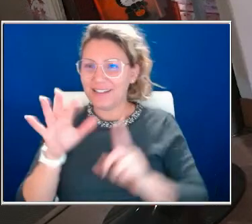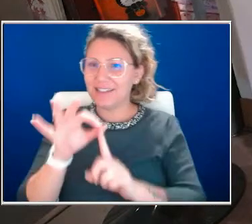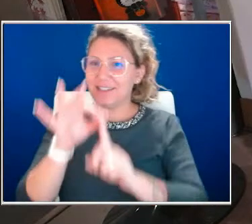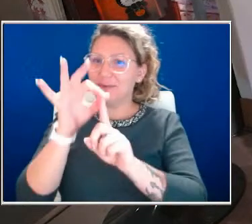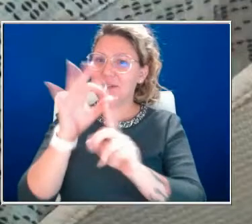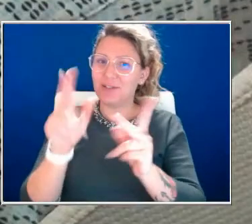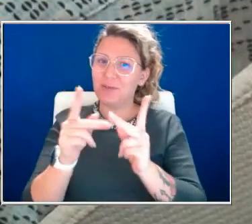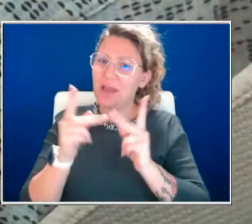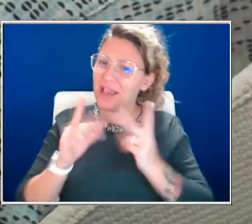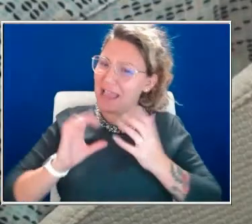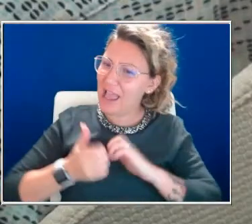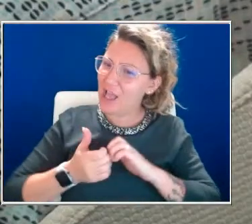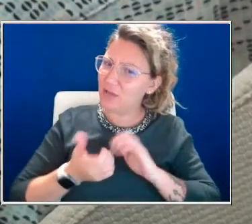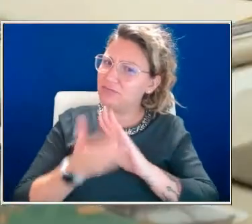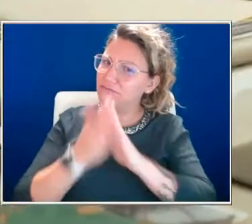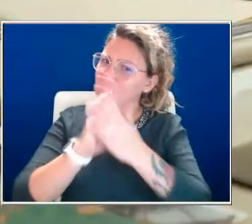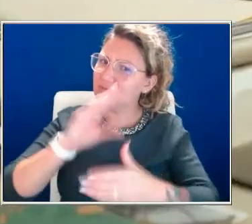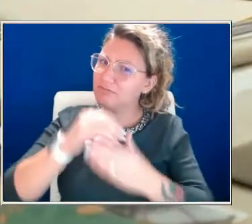floral business.